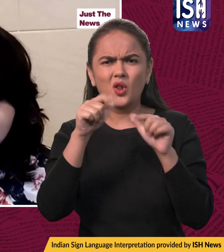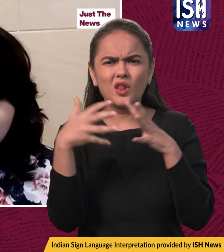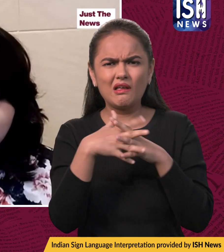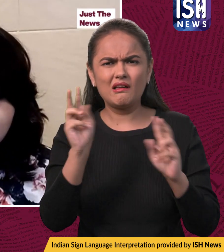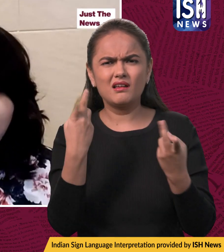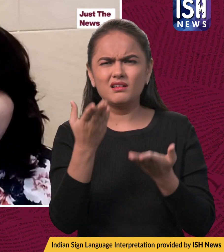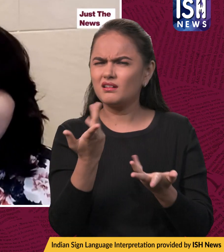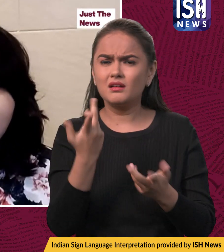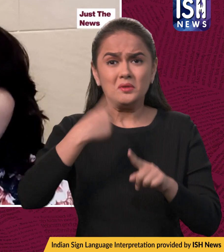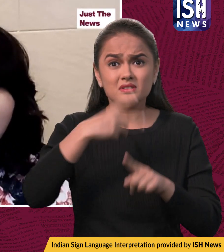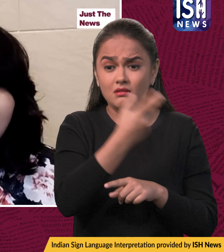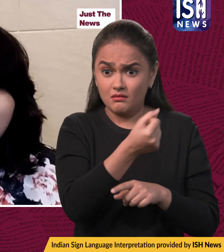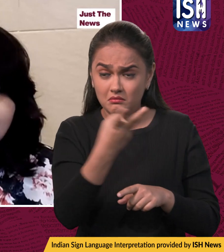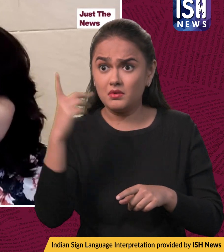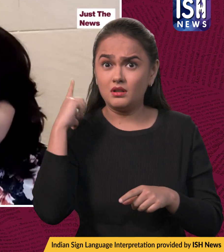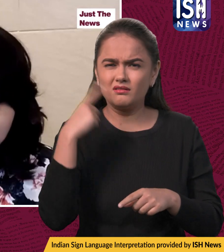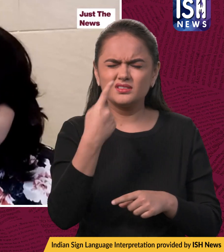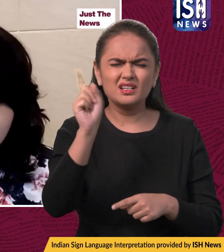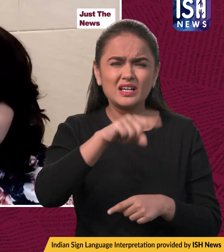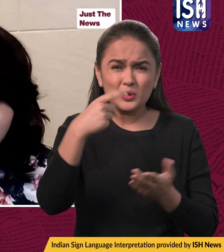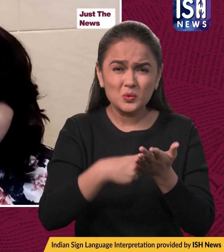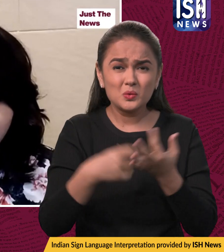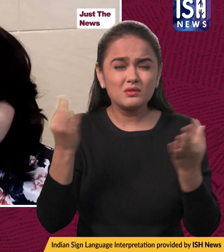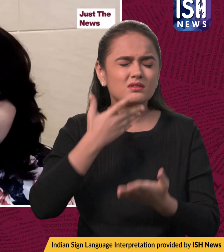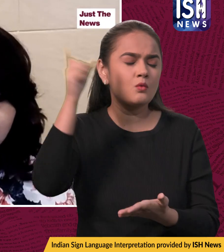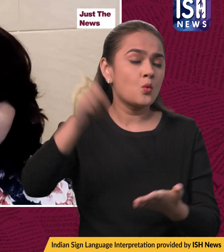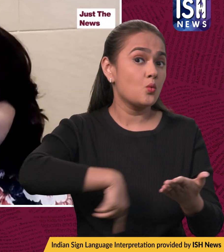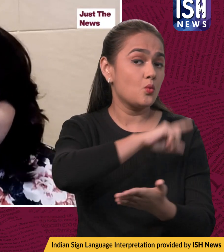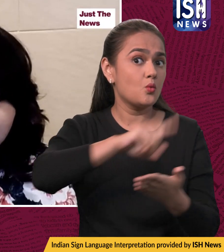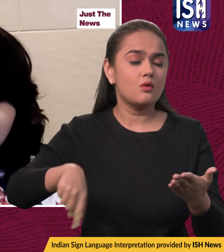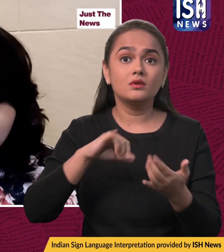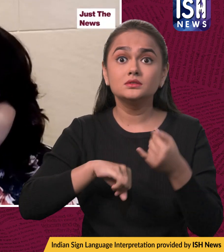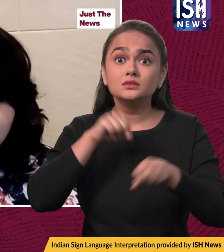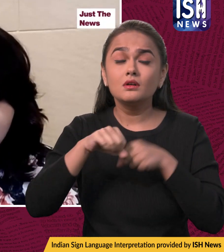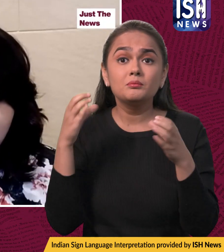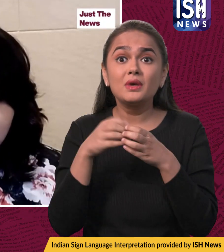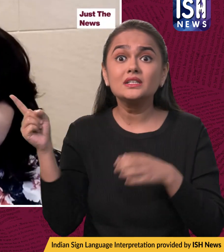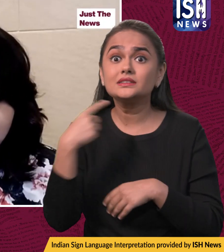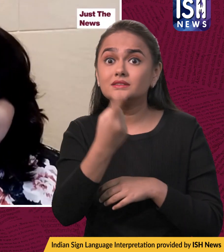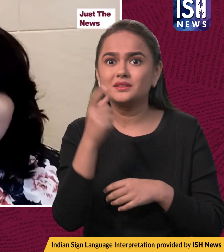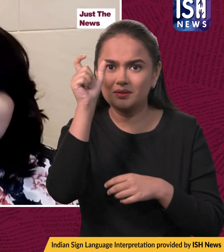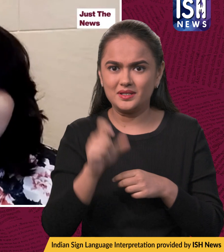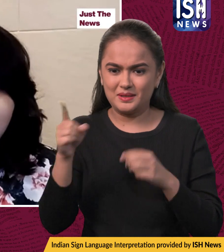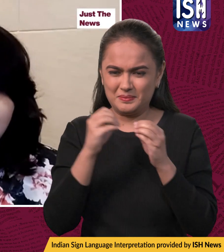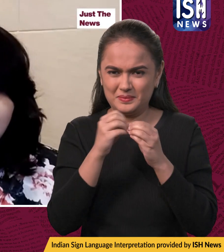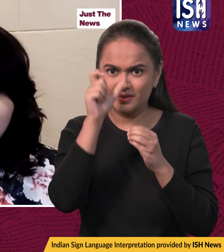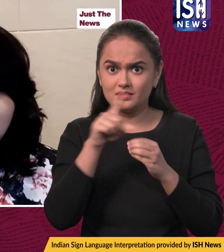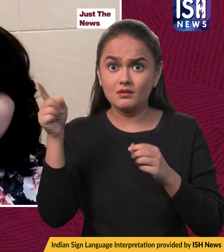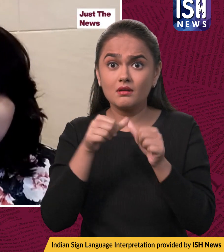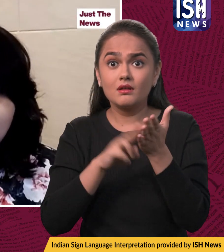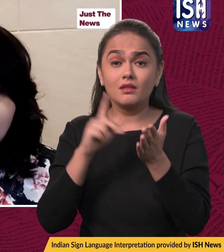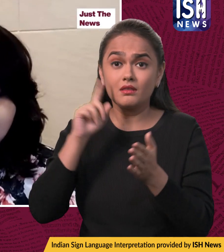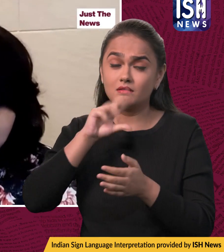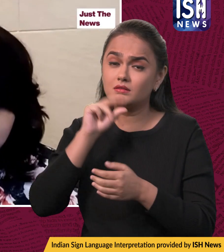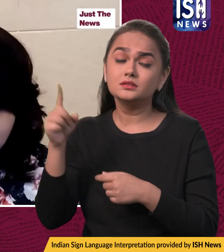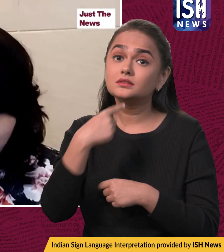other leaders have also spoken and criticized this. For instance, Samajwadi Party MP Syed Hassan, speaking